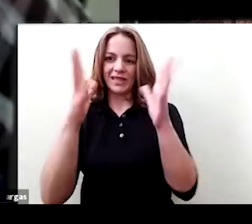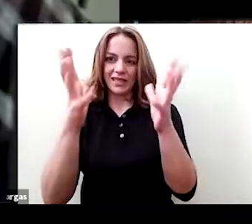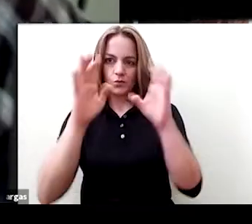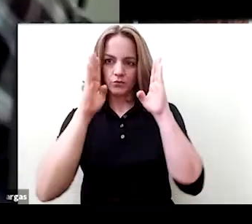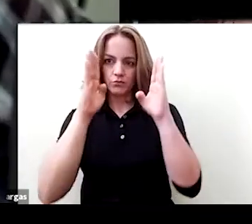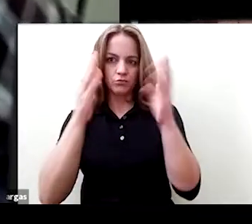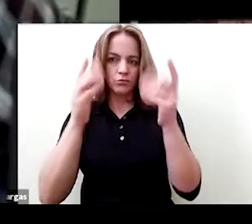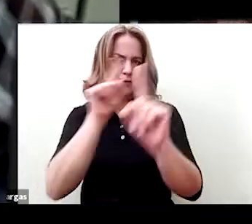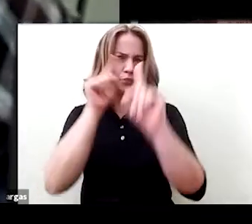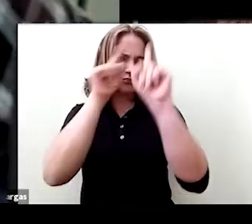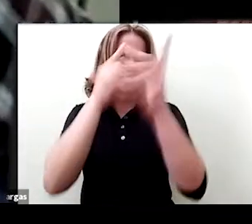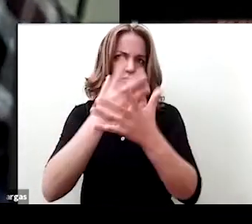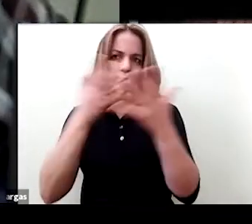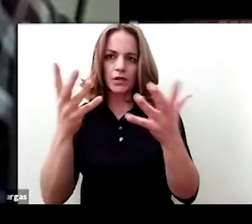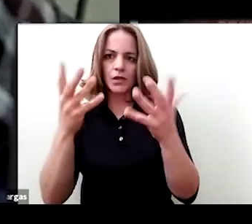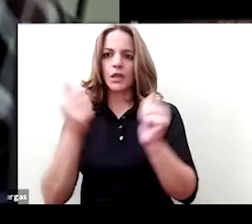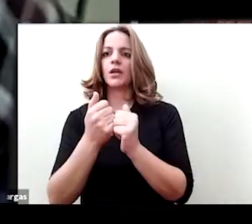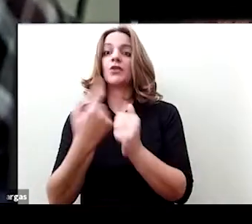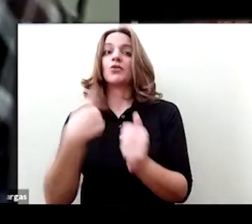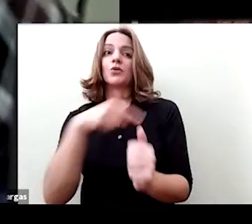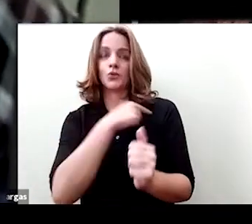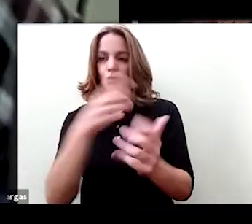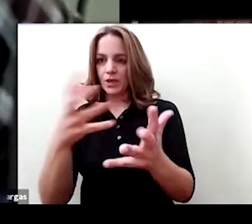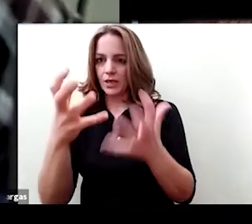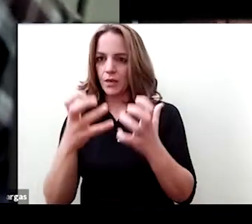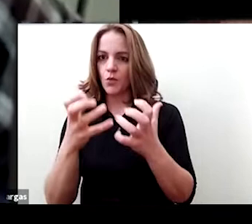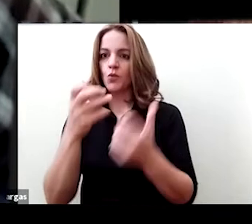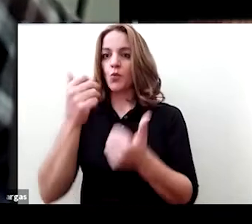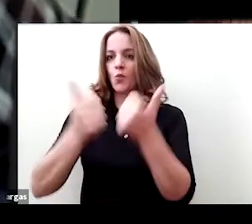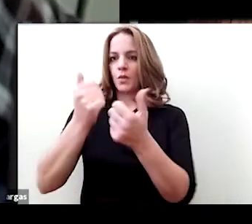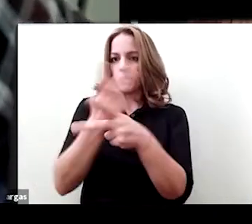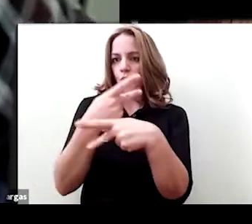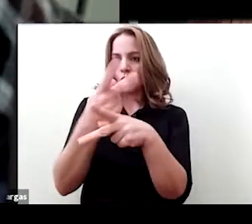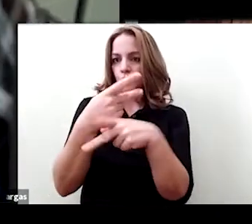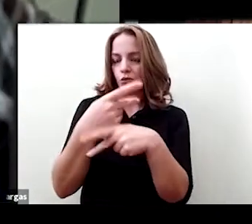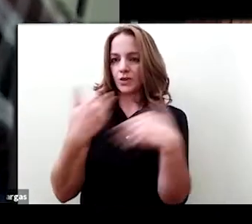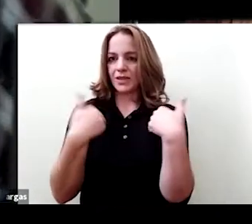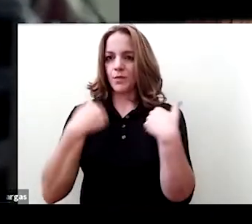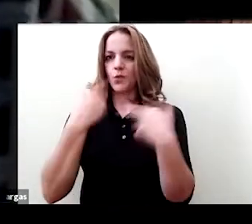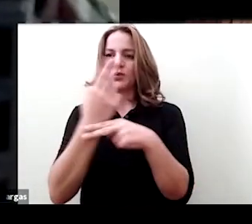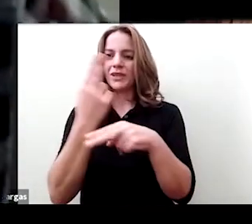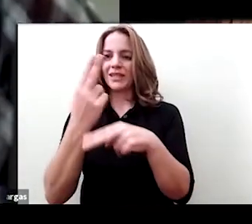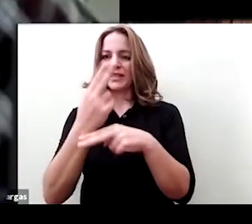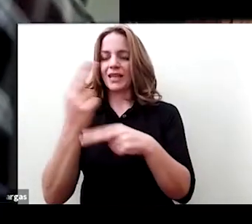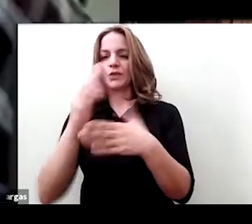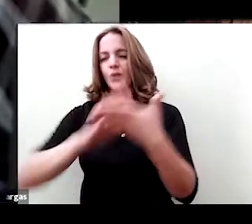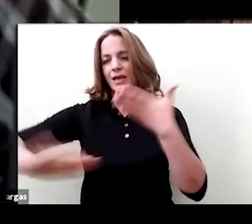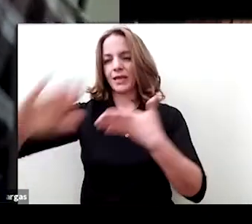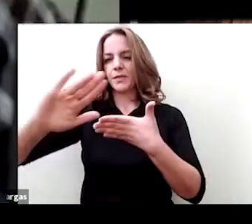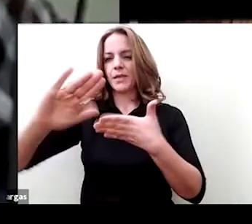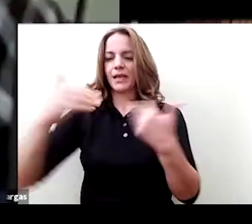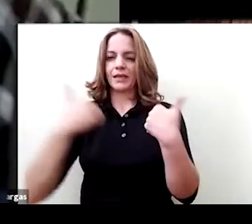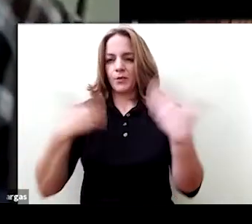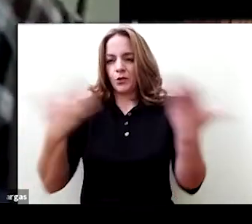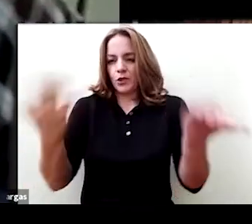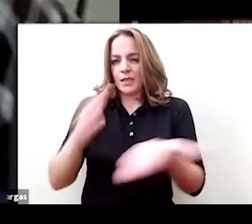the researchers and the products that are produced using scholarship that takes place at Centro. And when I had this